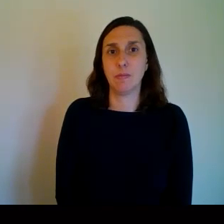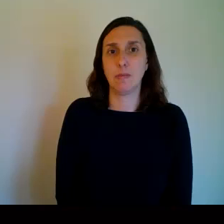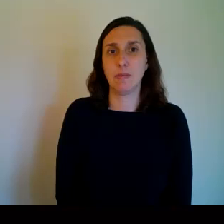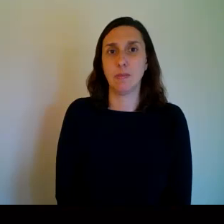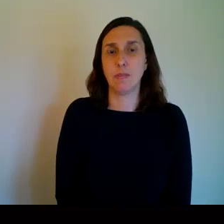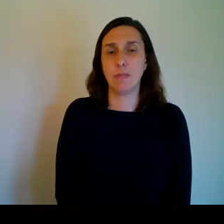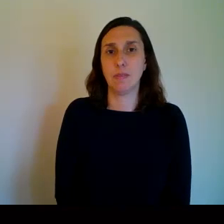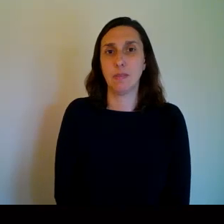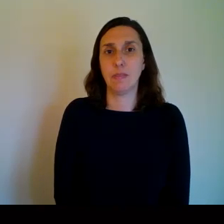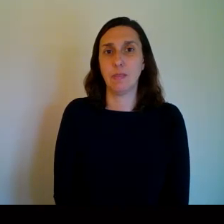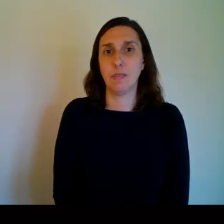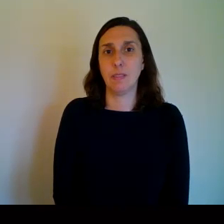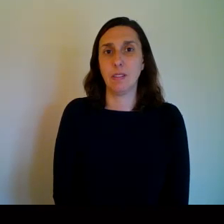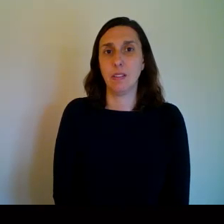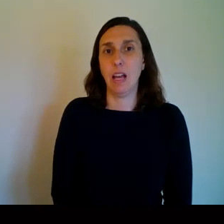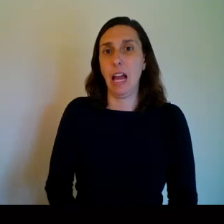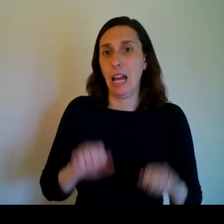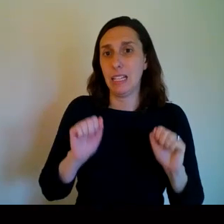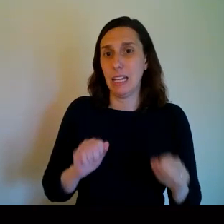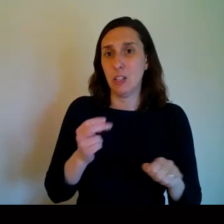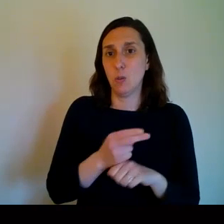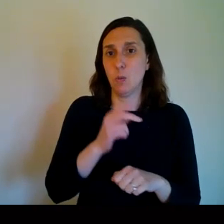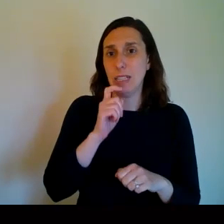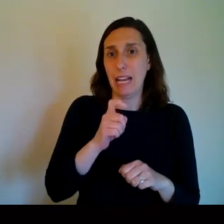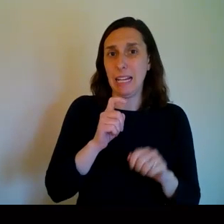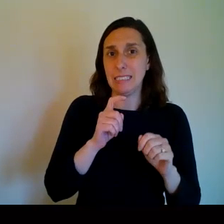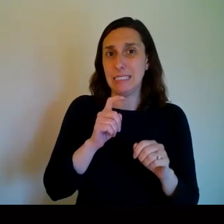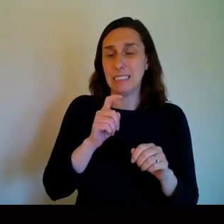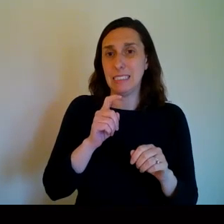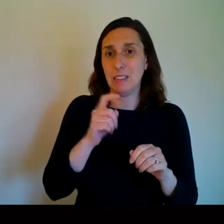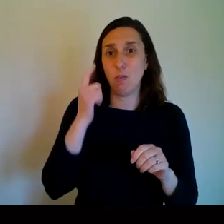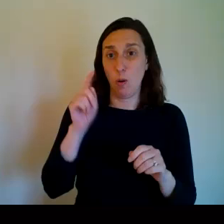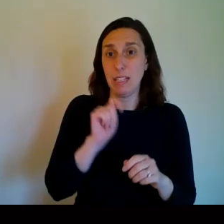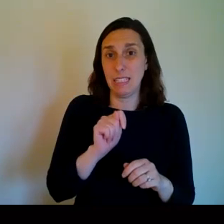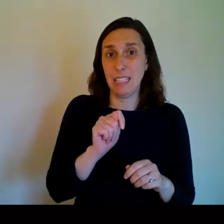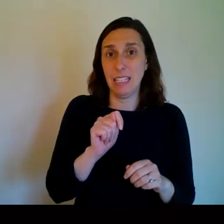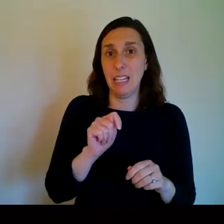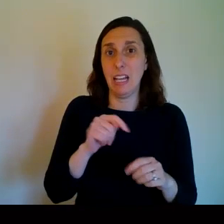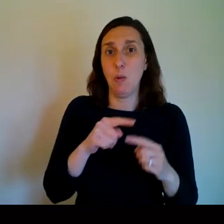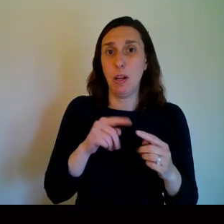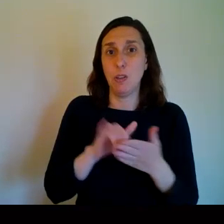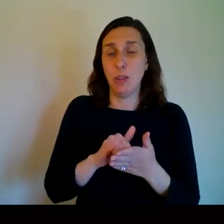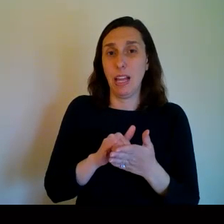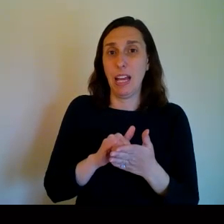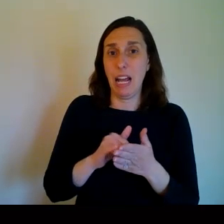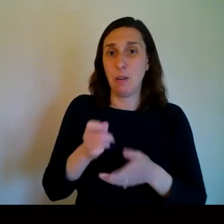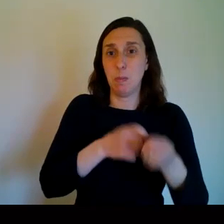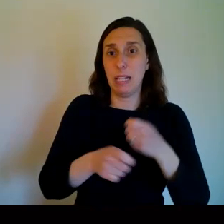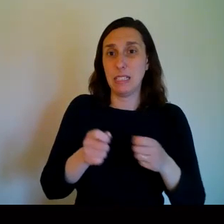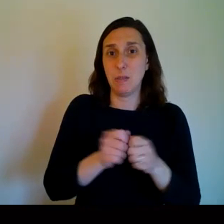the parentheses replaces over. And when I put that in, wherever I see t, I replace it